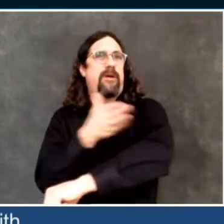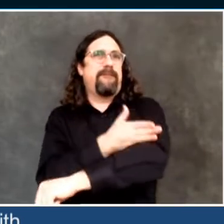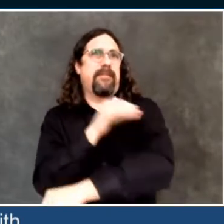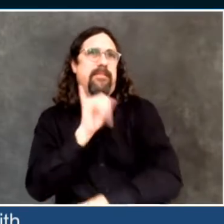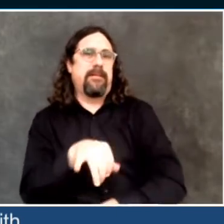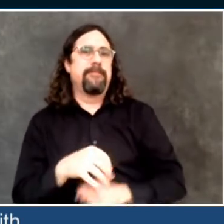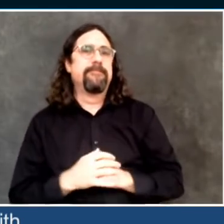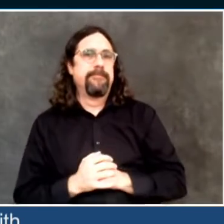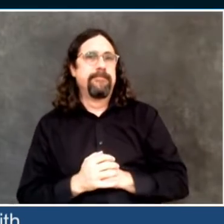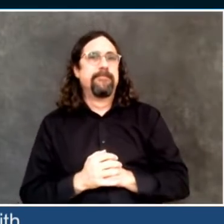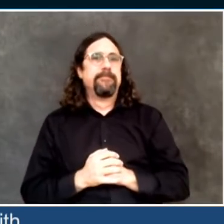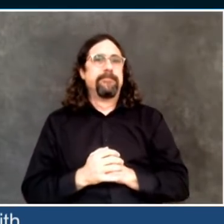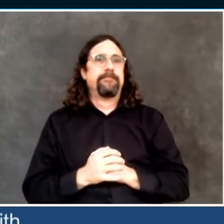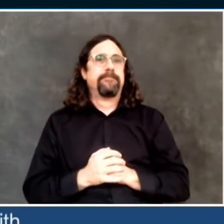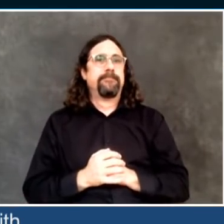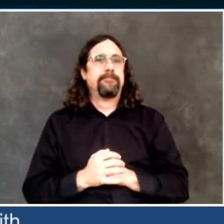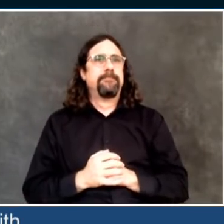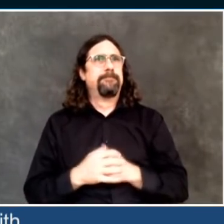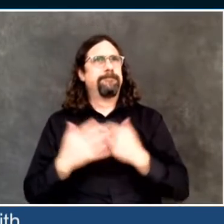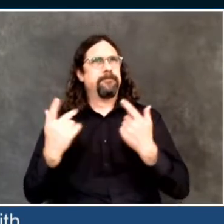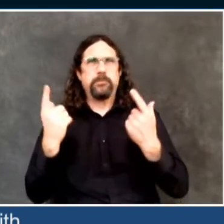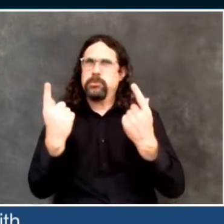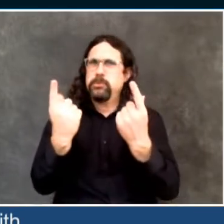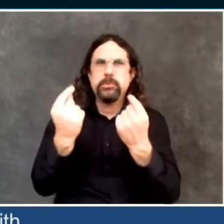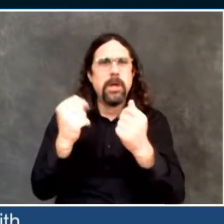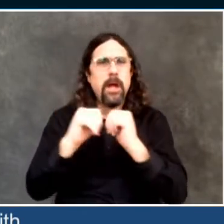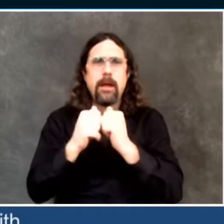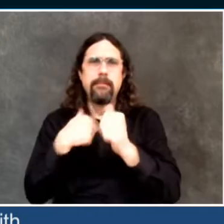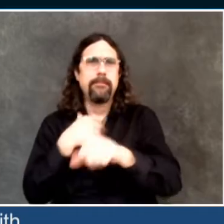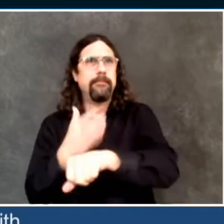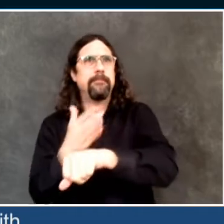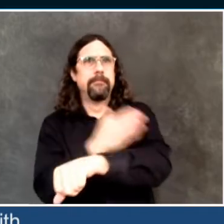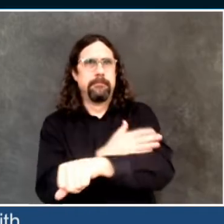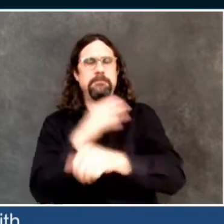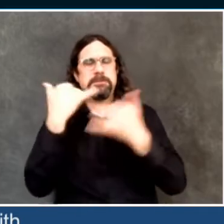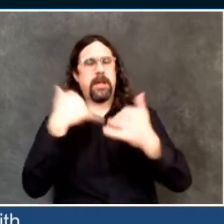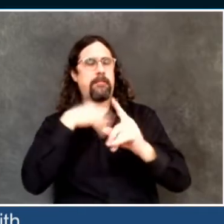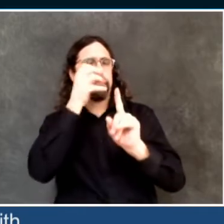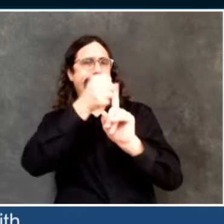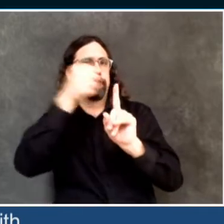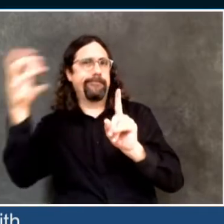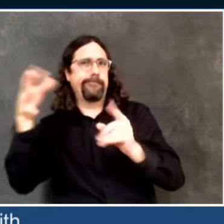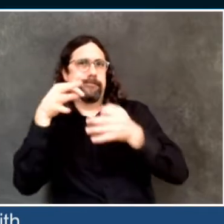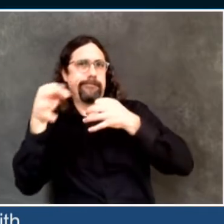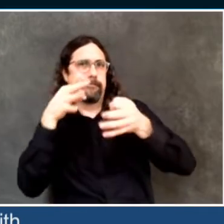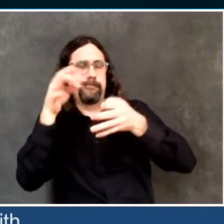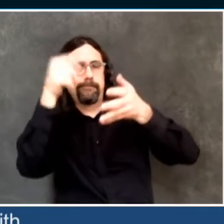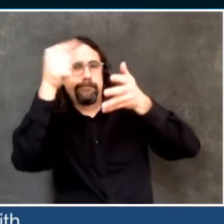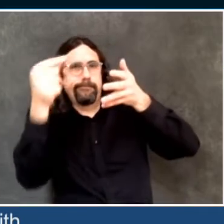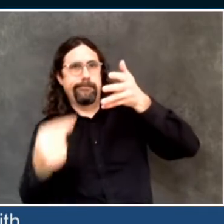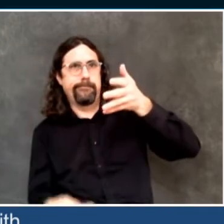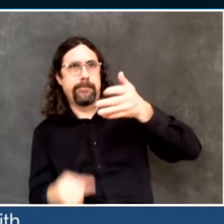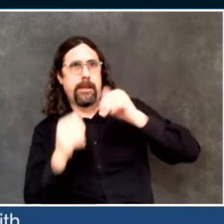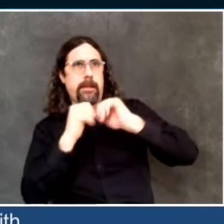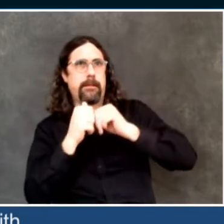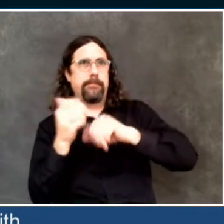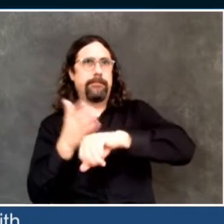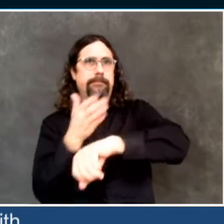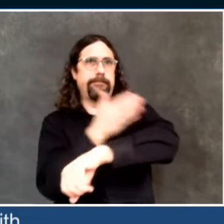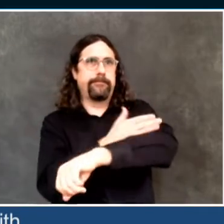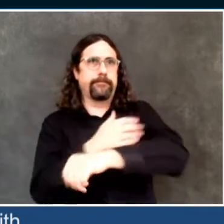disparities. First, the first and most important element of the plan is